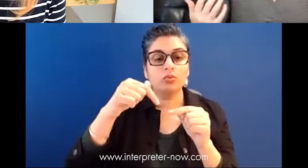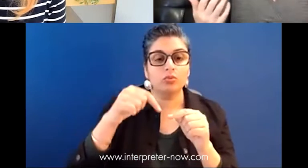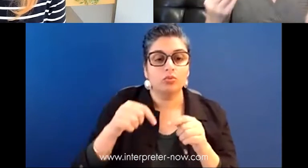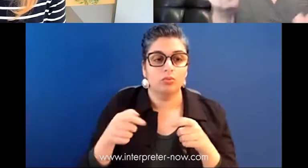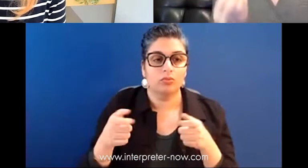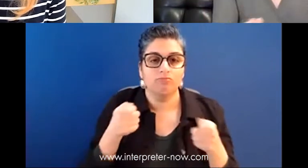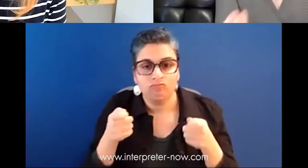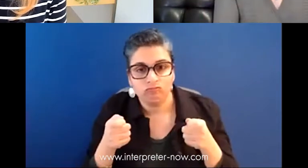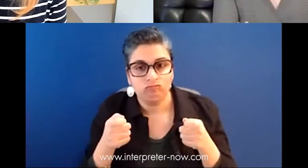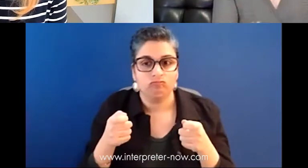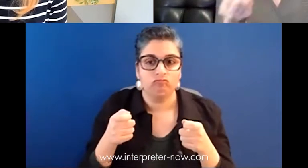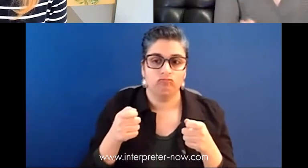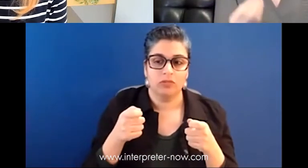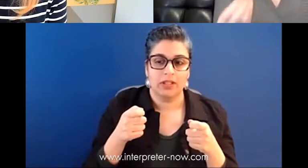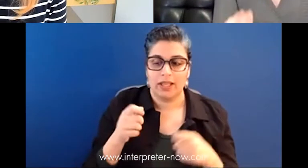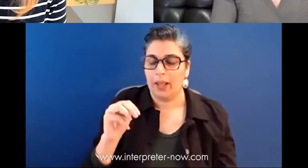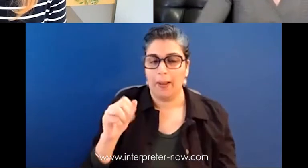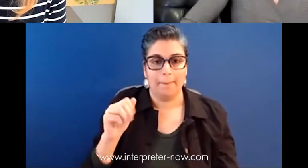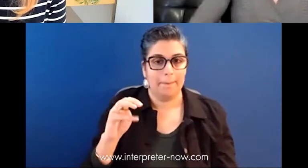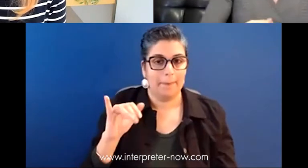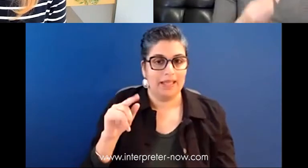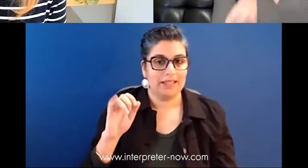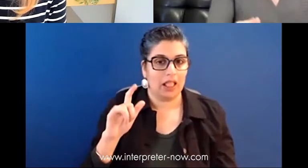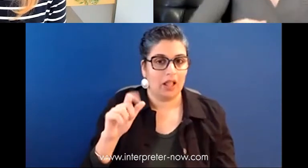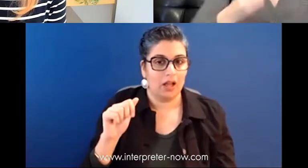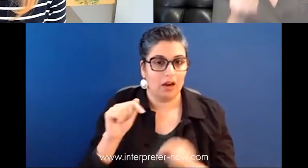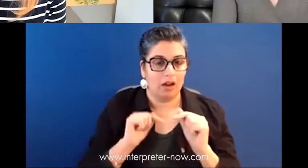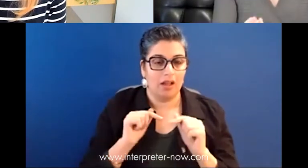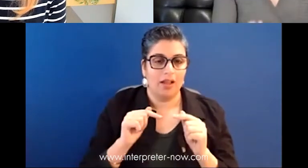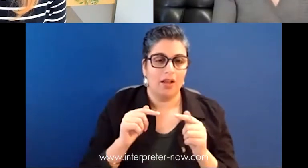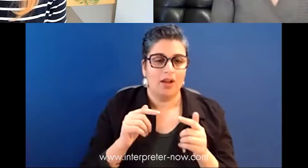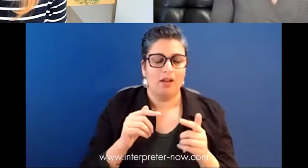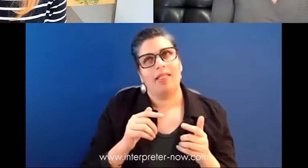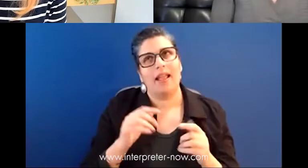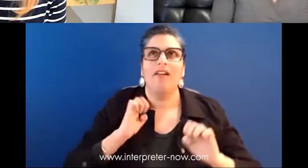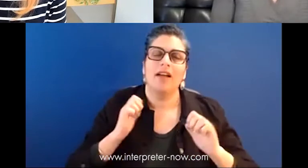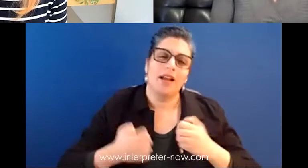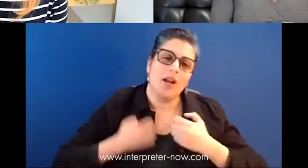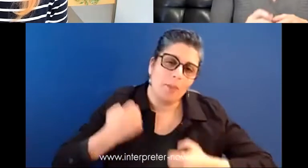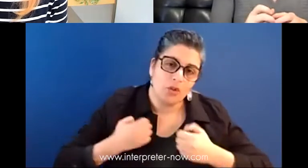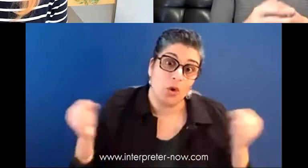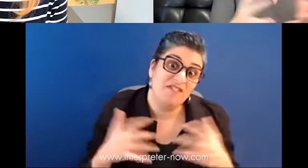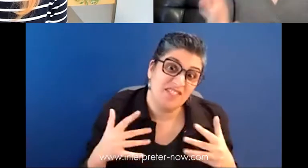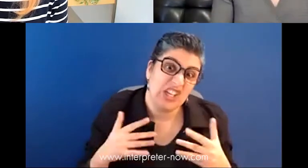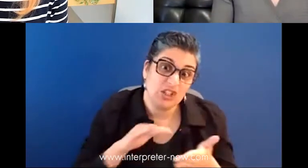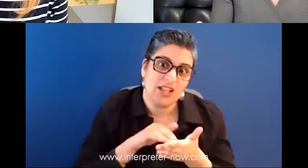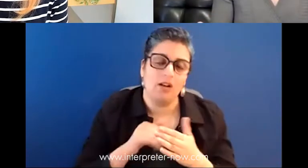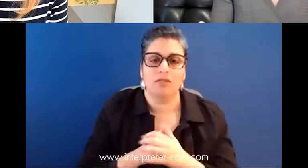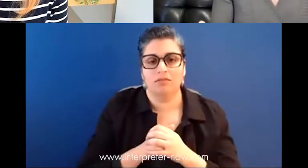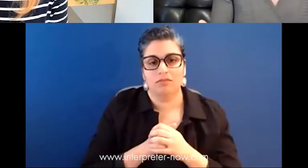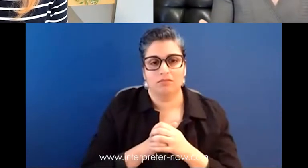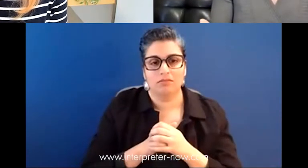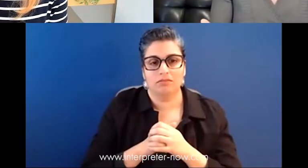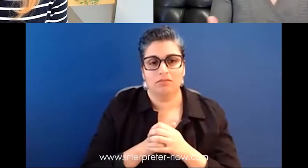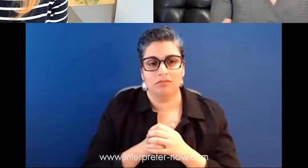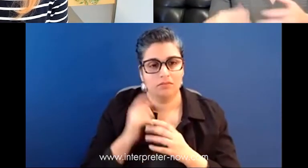control, our amygdala, which sometimes we think of as an emotion center or a fear center in our brain, and all sorts of reward